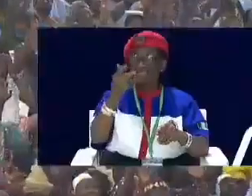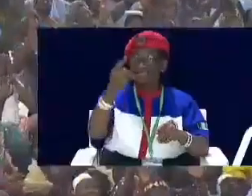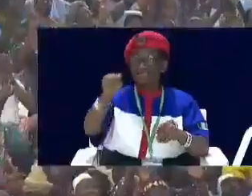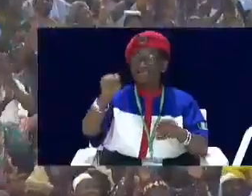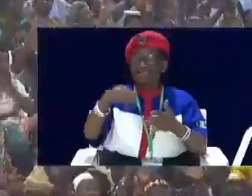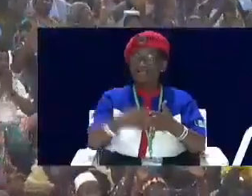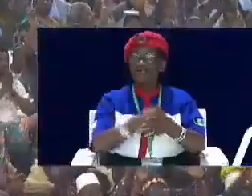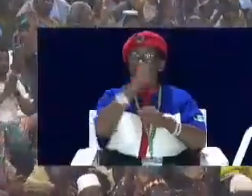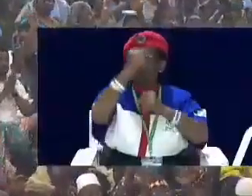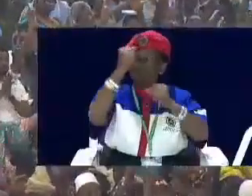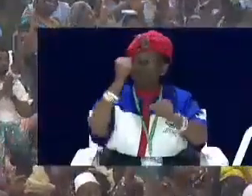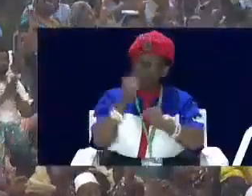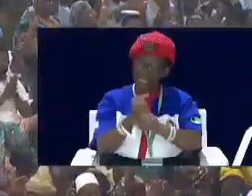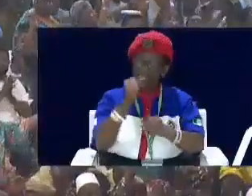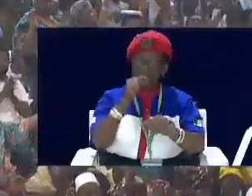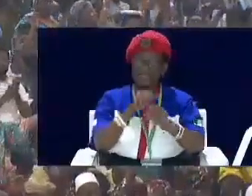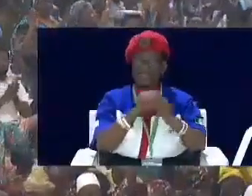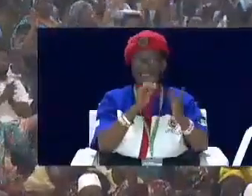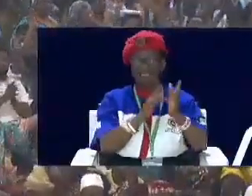year.